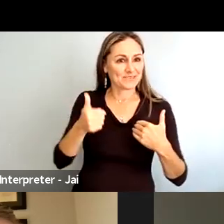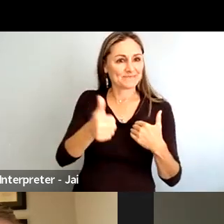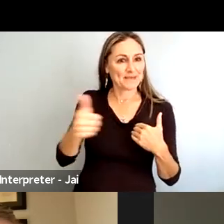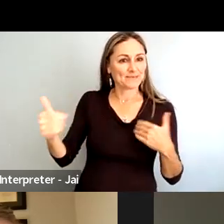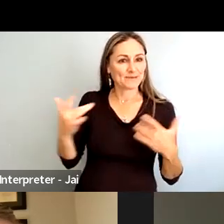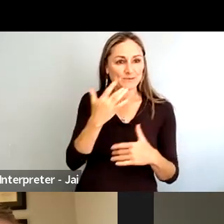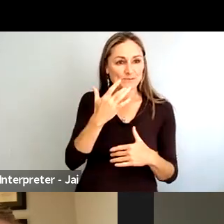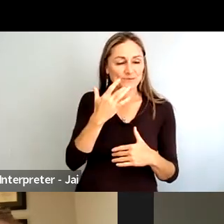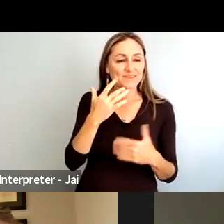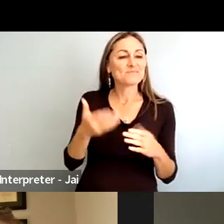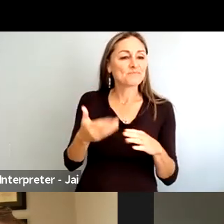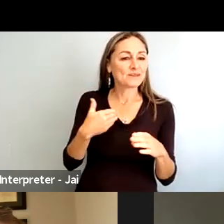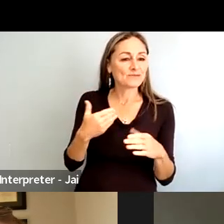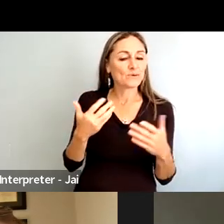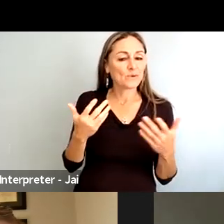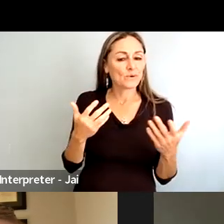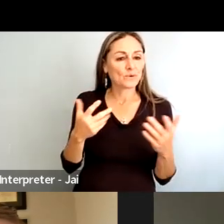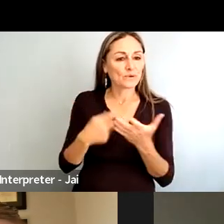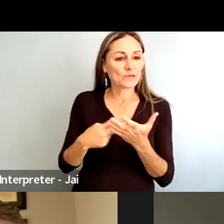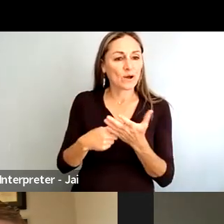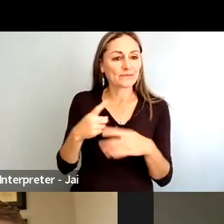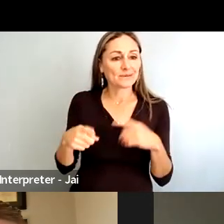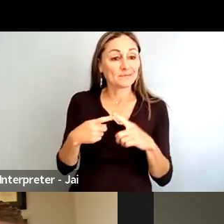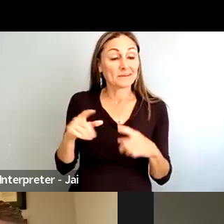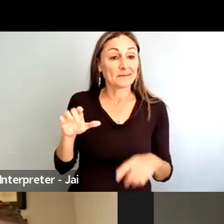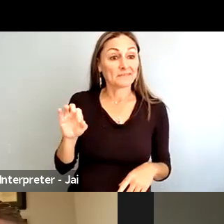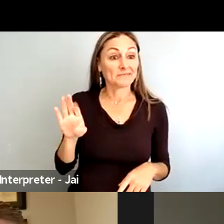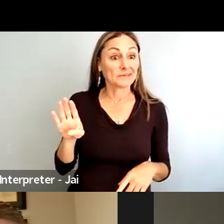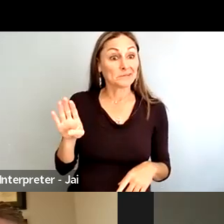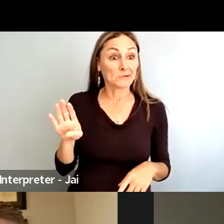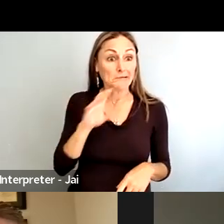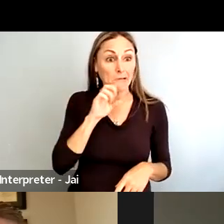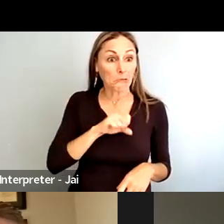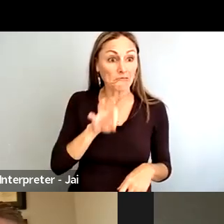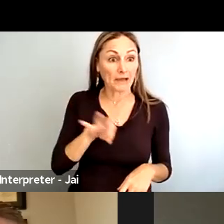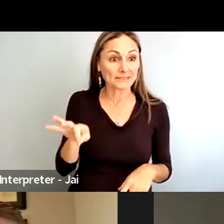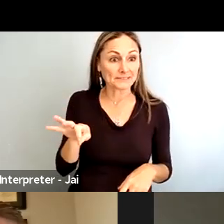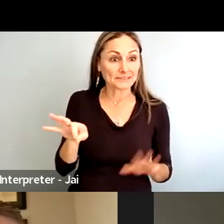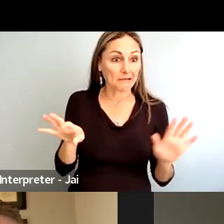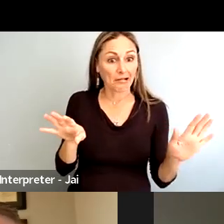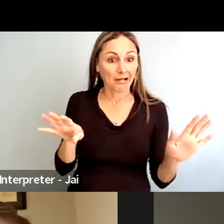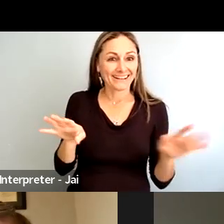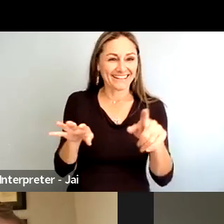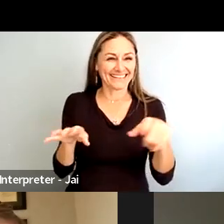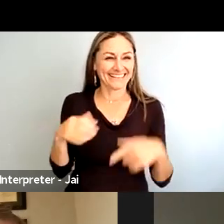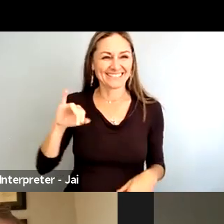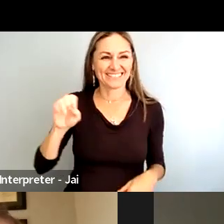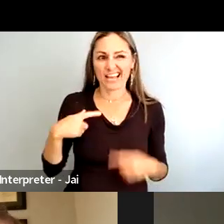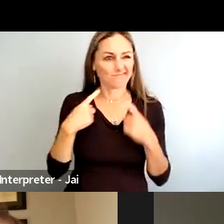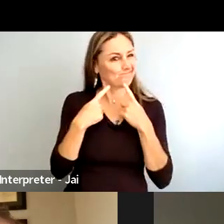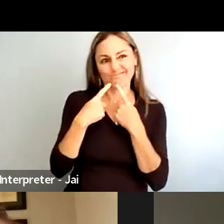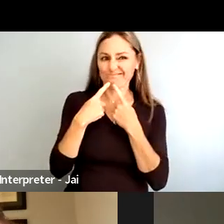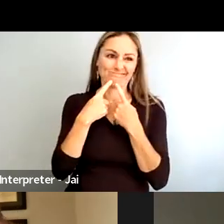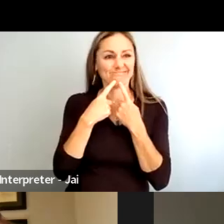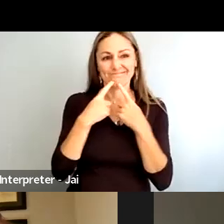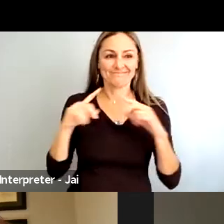know that we talked early in our session about how Facebook is not it for youth. What? No, Jack is shaking his head